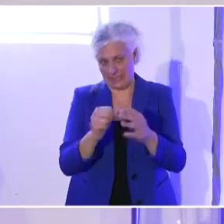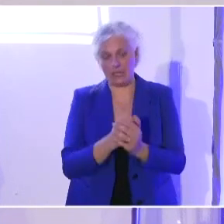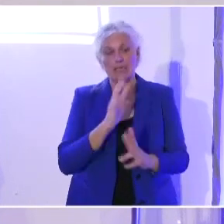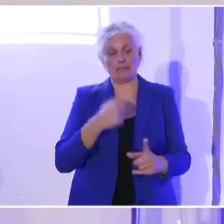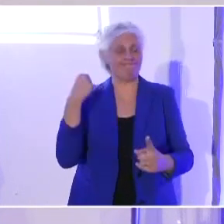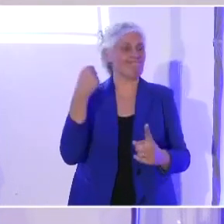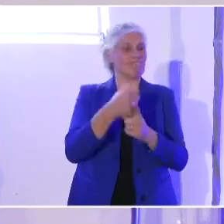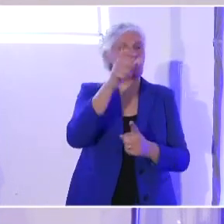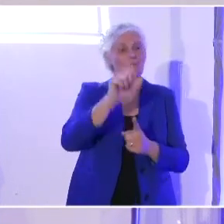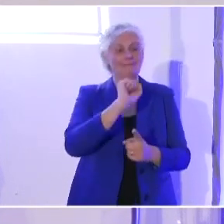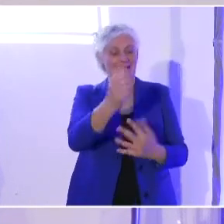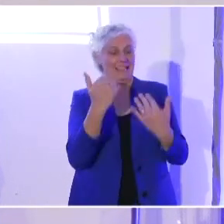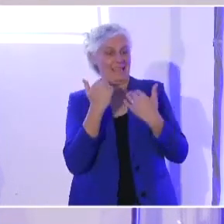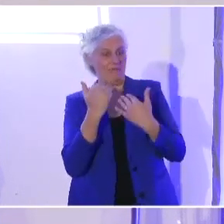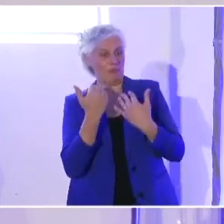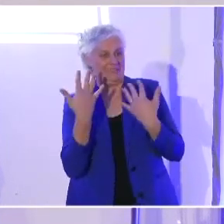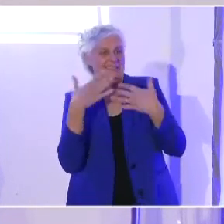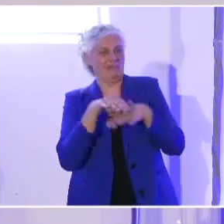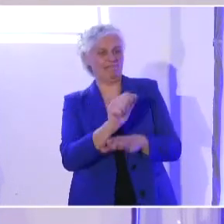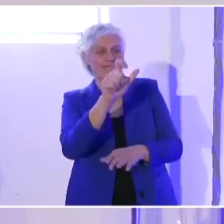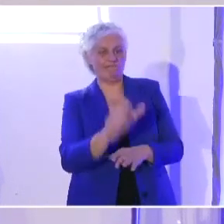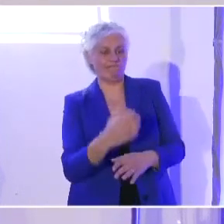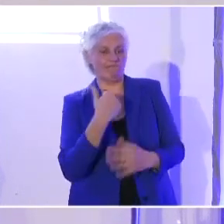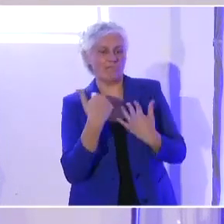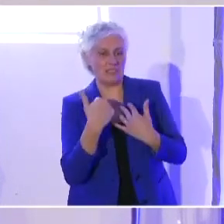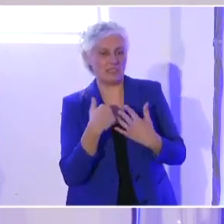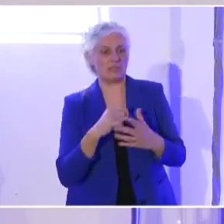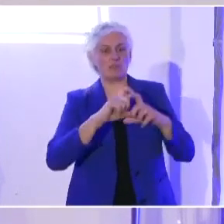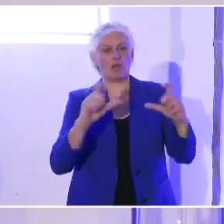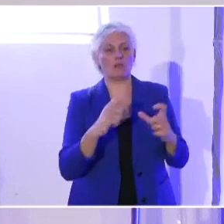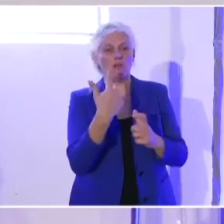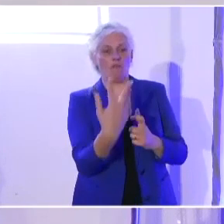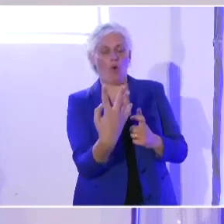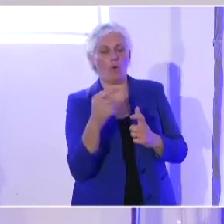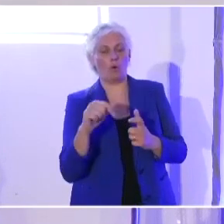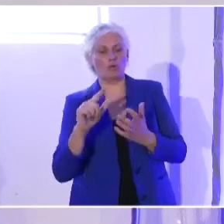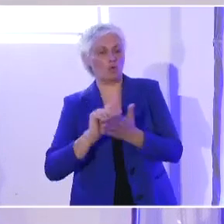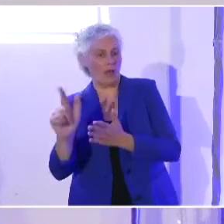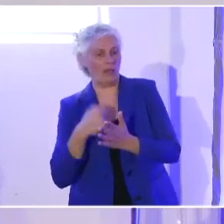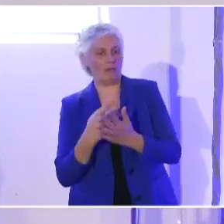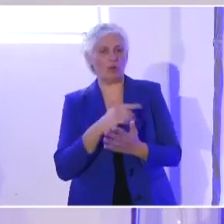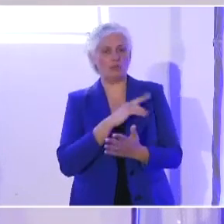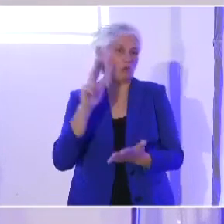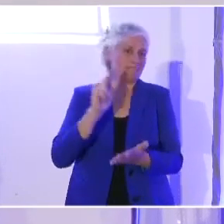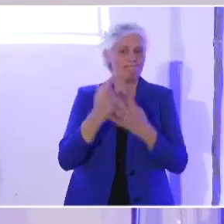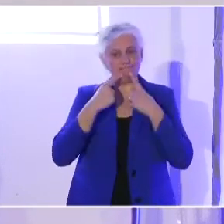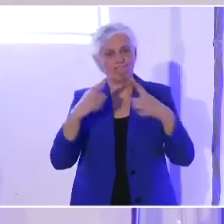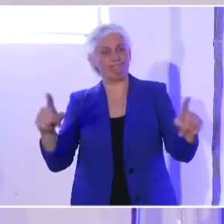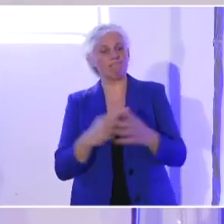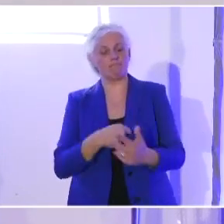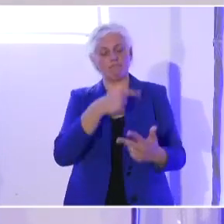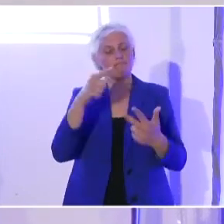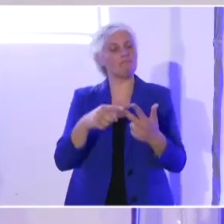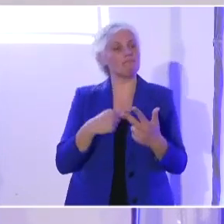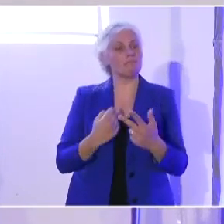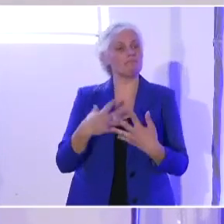impact on personal data, one of those specified in Article 412, so something like unauthorized disclosure. And then the final part, the breach